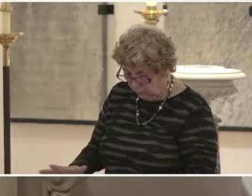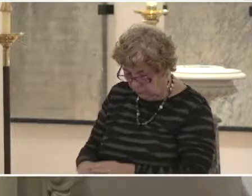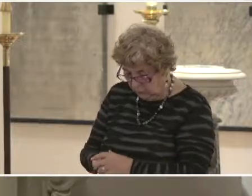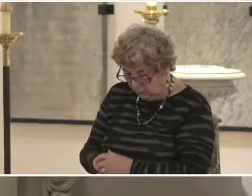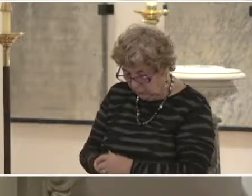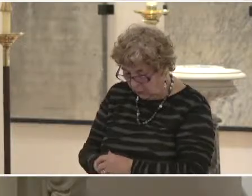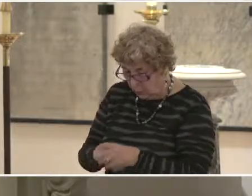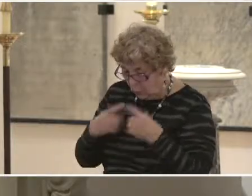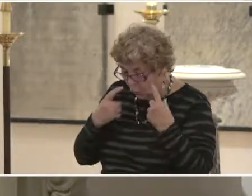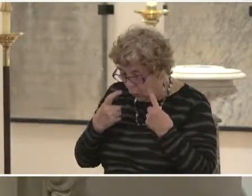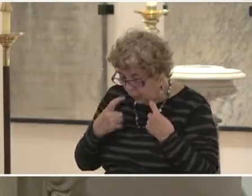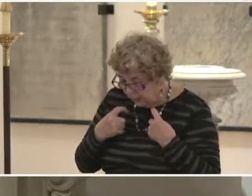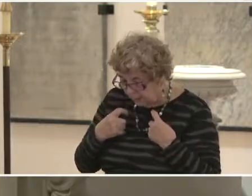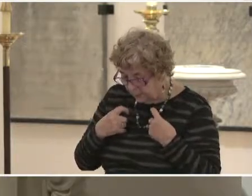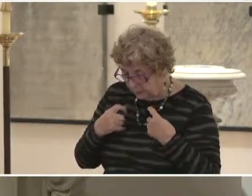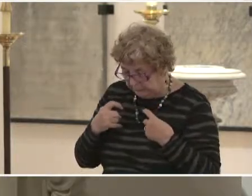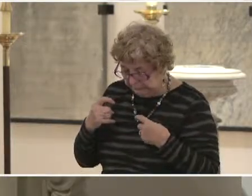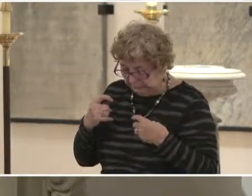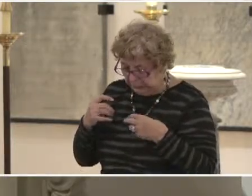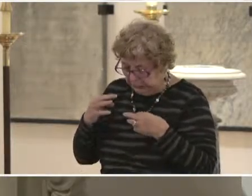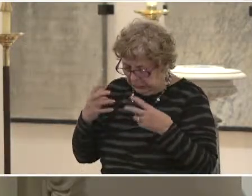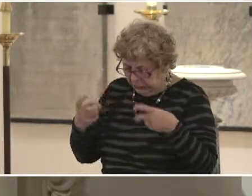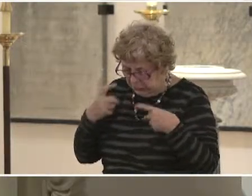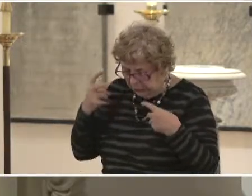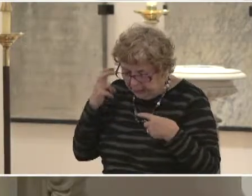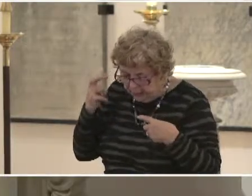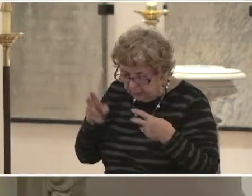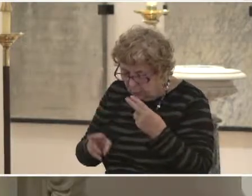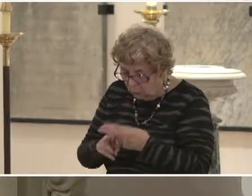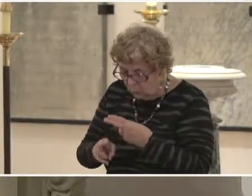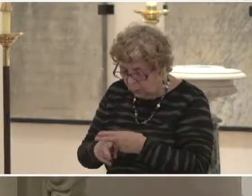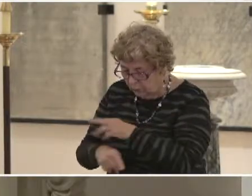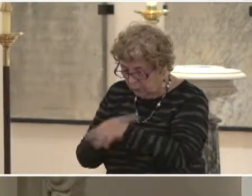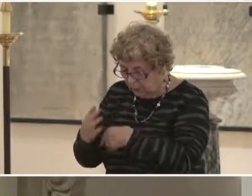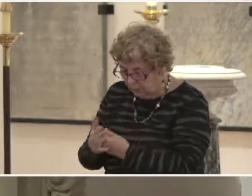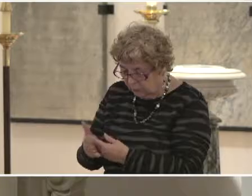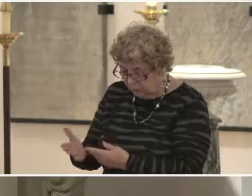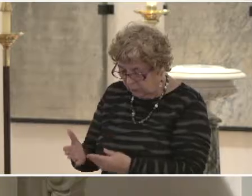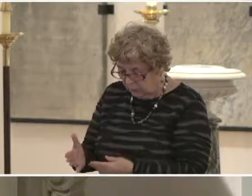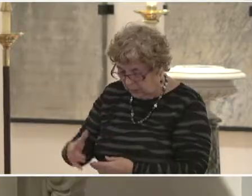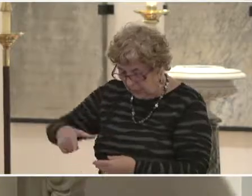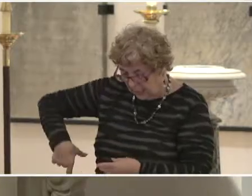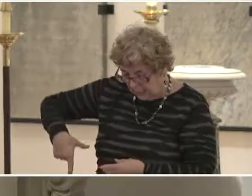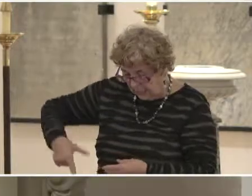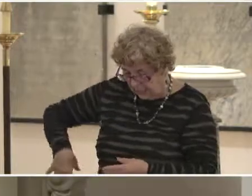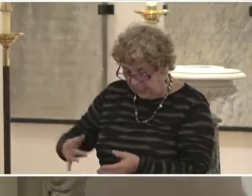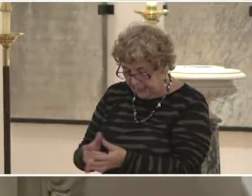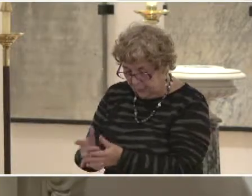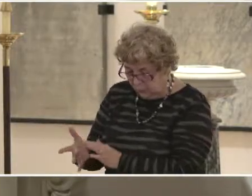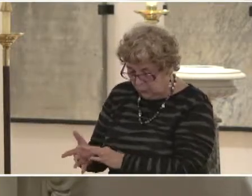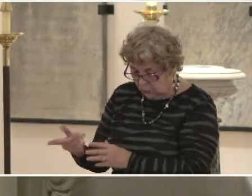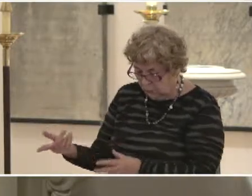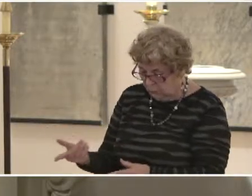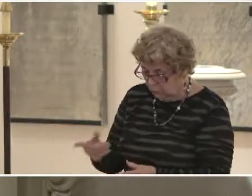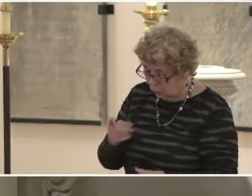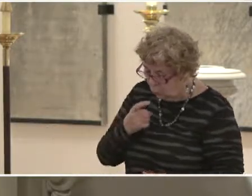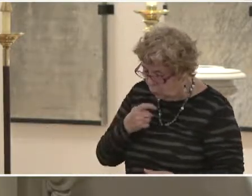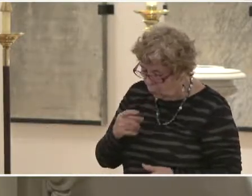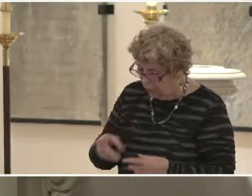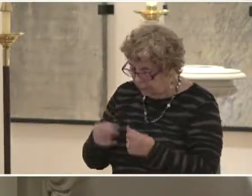thought, increase our faith so that we can see the blessings in our poverty and in our hunger and in our